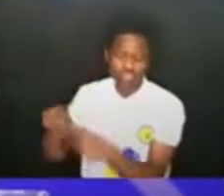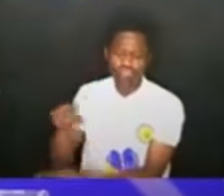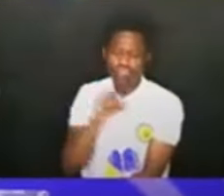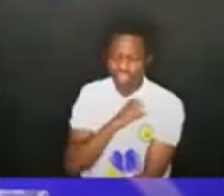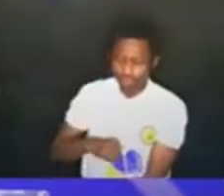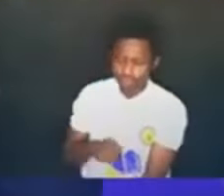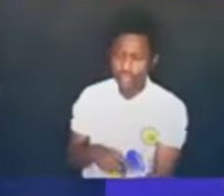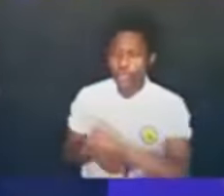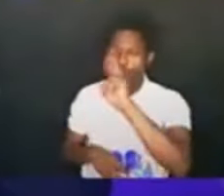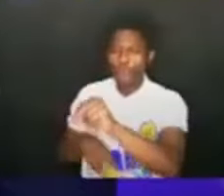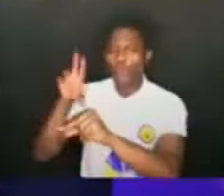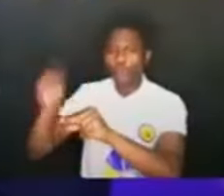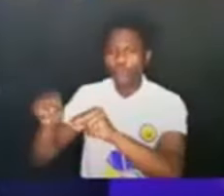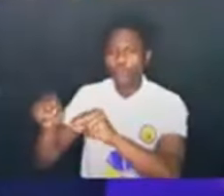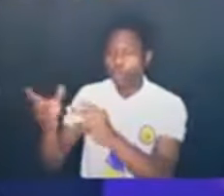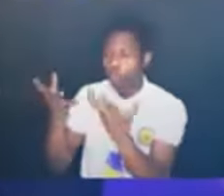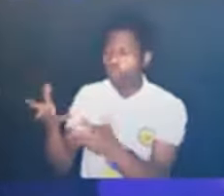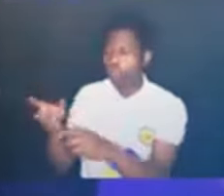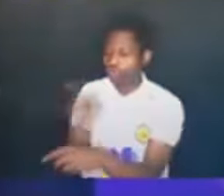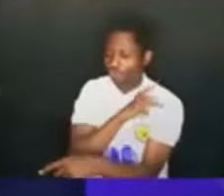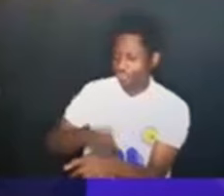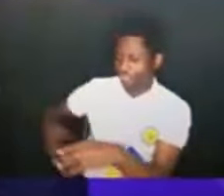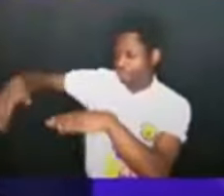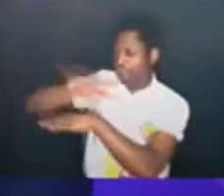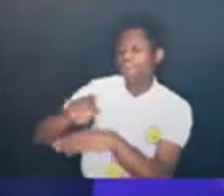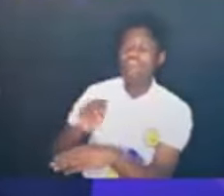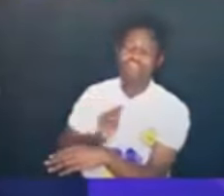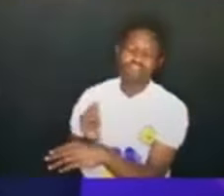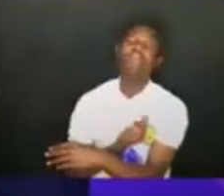us. Now, verse